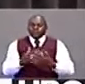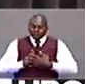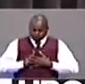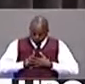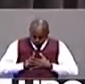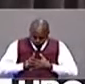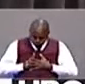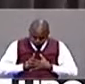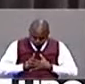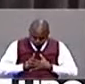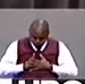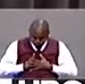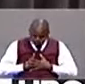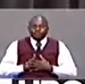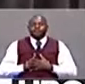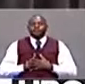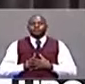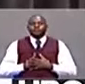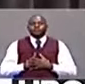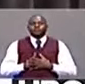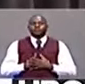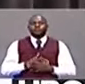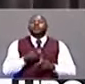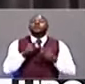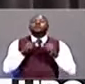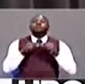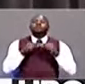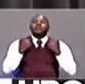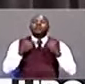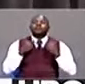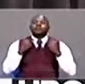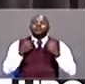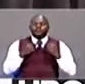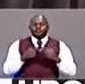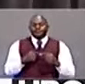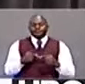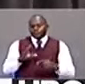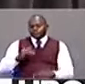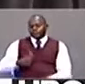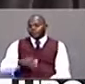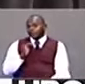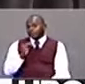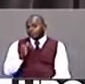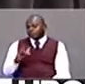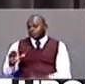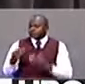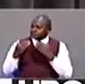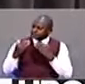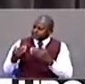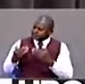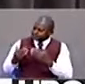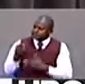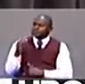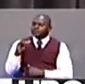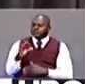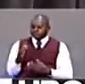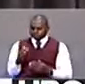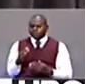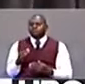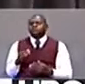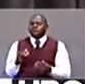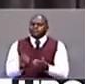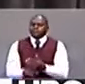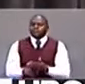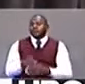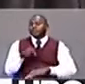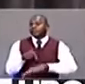tribute to our father. Madam Speaker, allow me also to thank you for finding